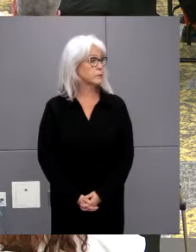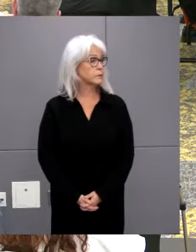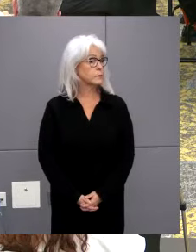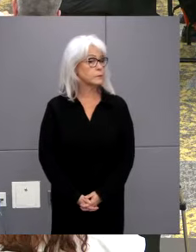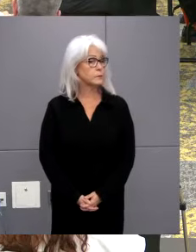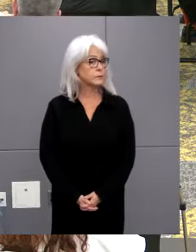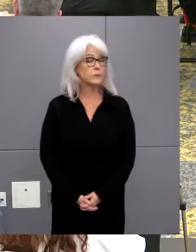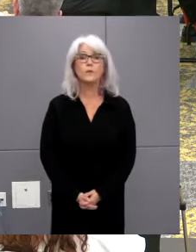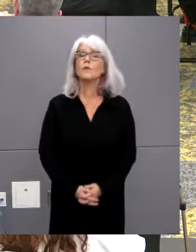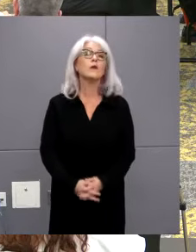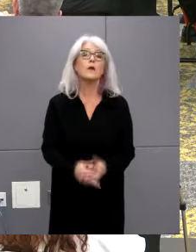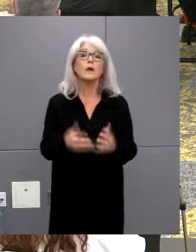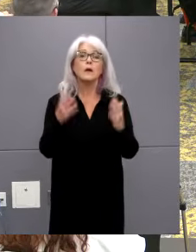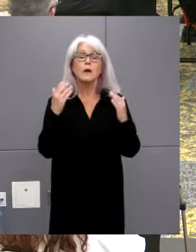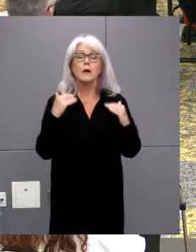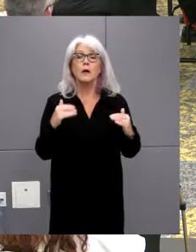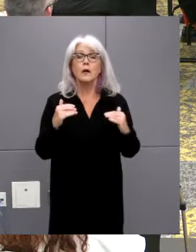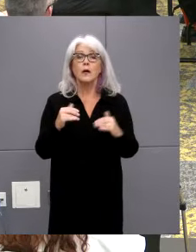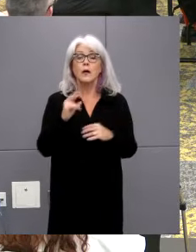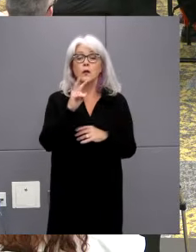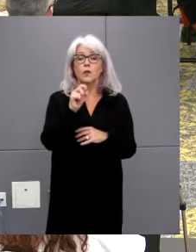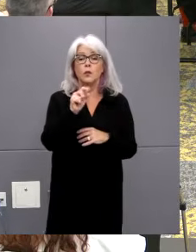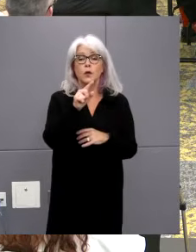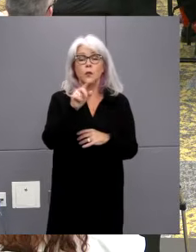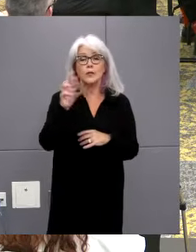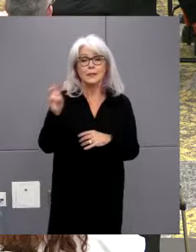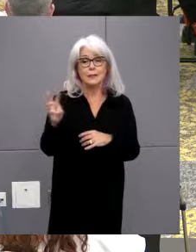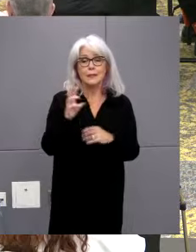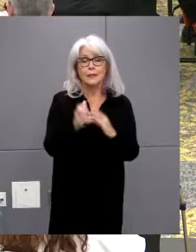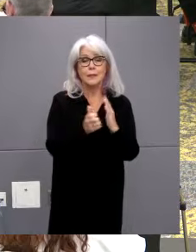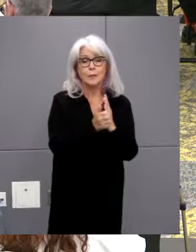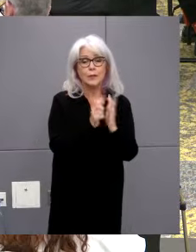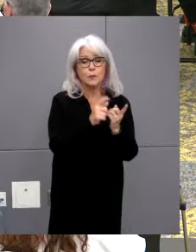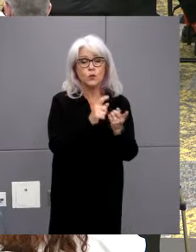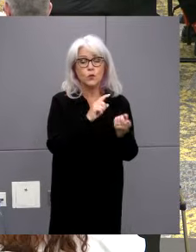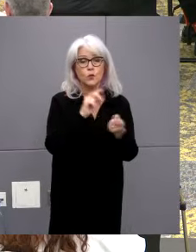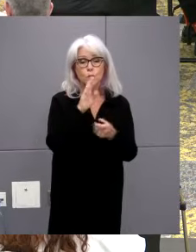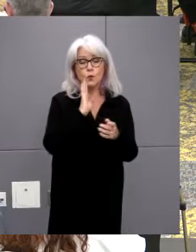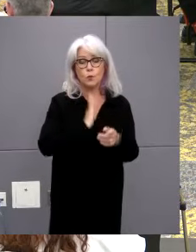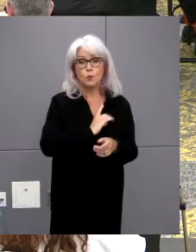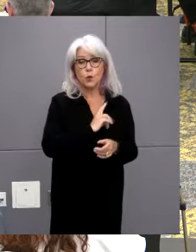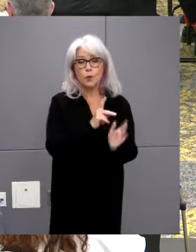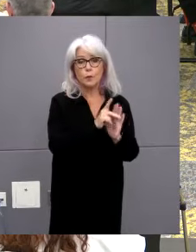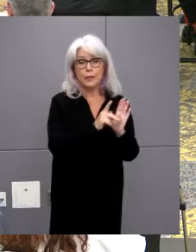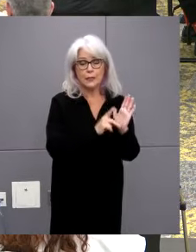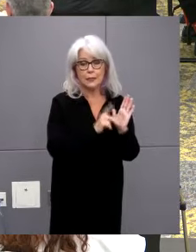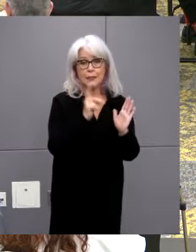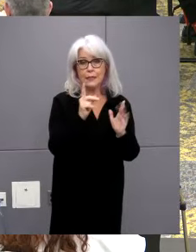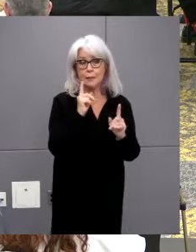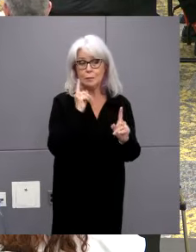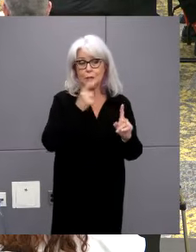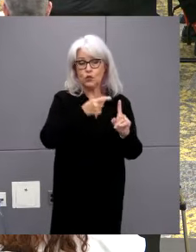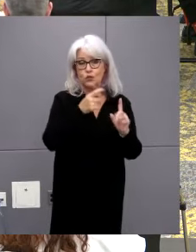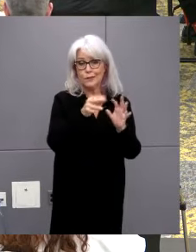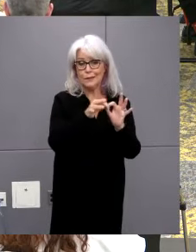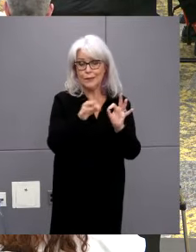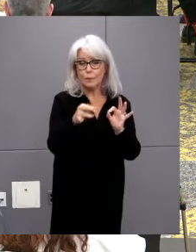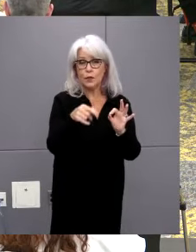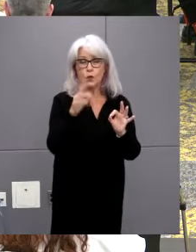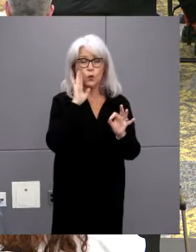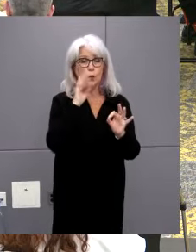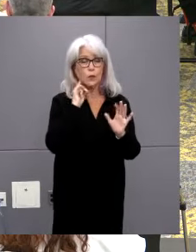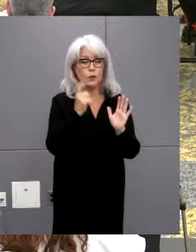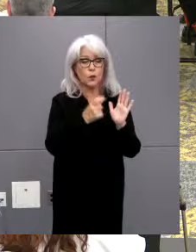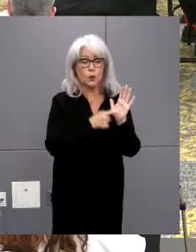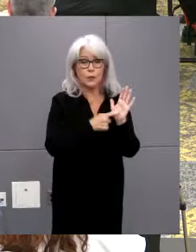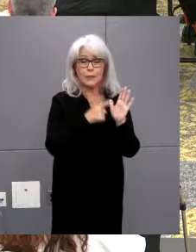All right, so item 2.16, amendment to board policy 1130 mission statement. If you'll notice on